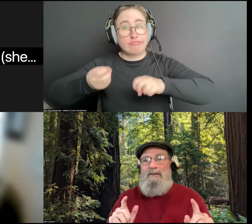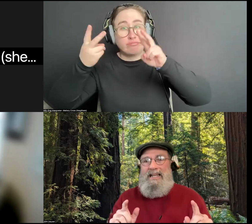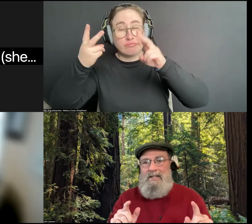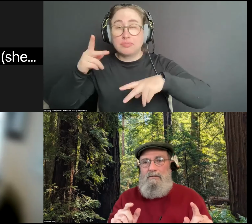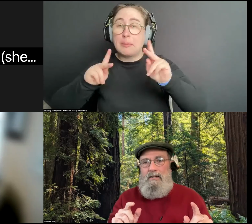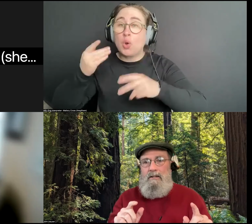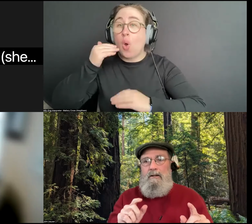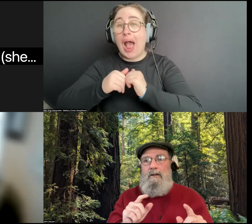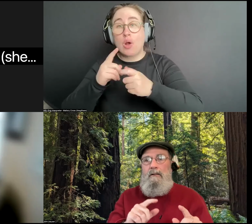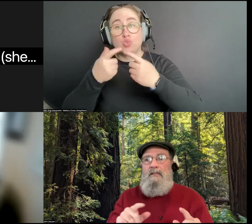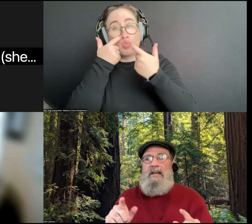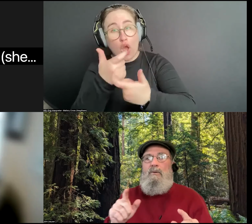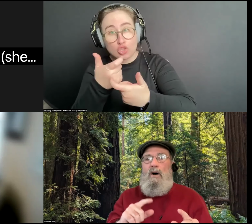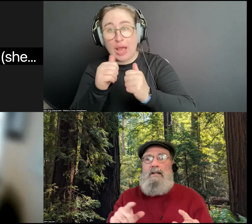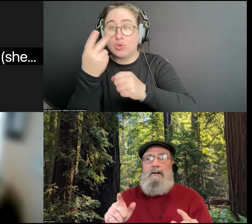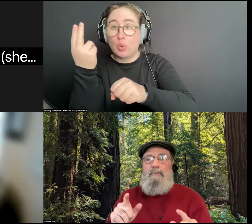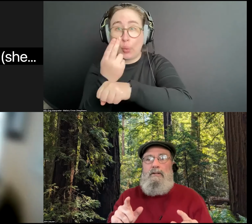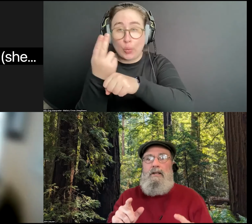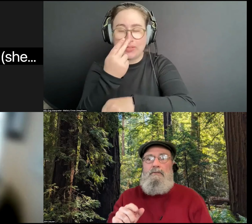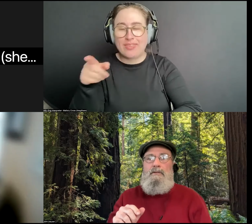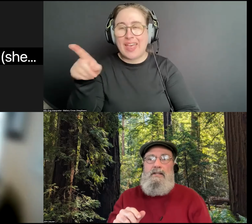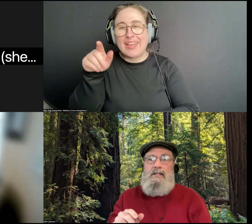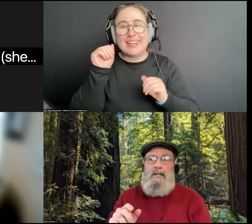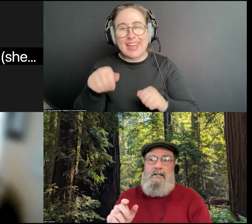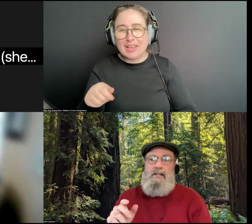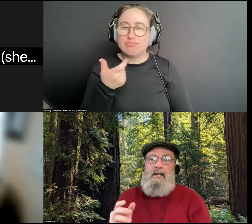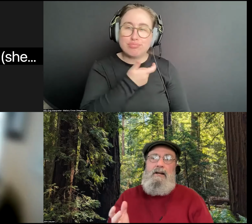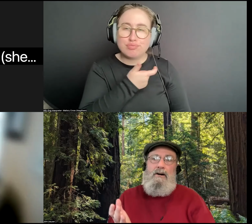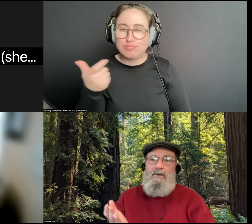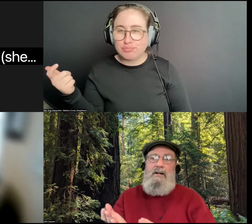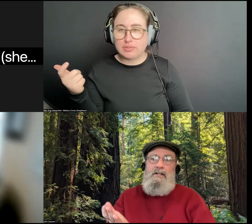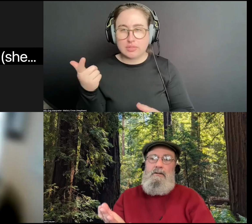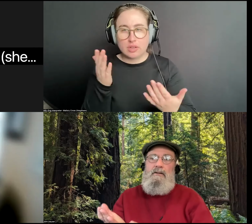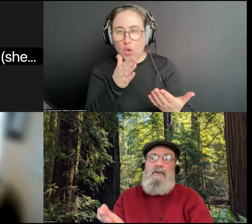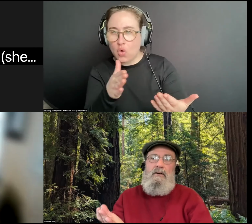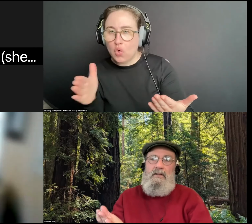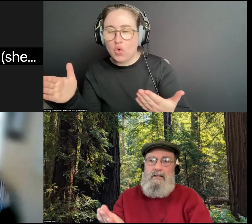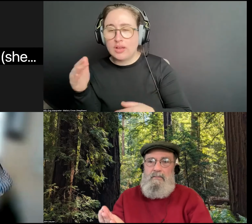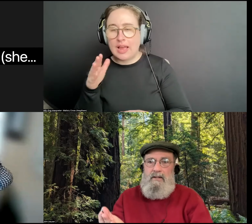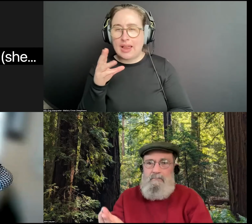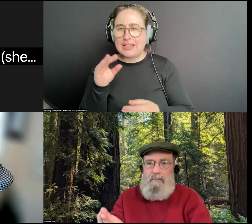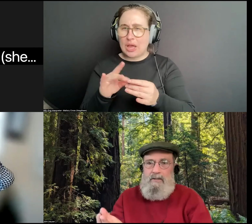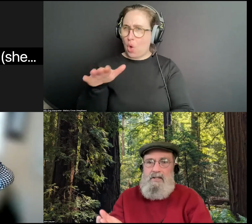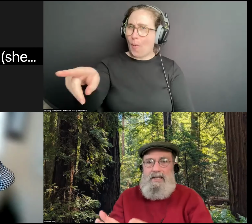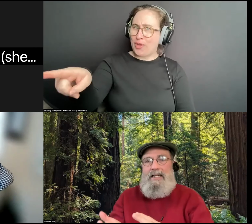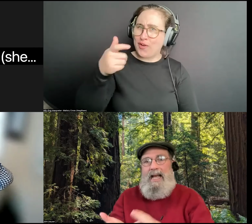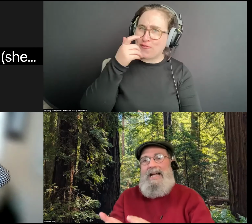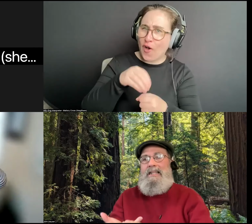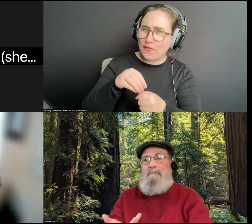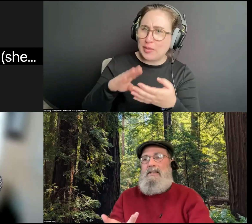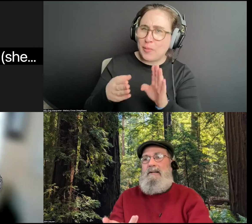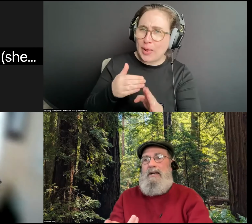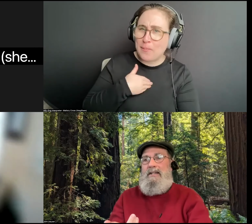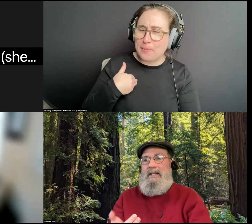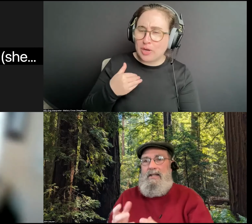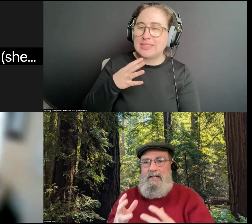know how to get to it, they can wind up looking through these things and saying, oh, so you're involving the community members in adding